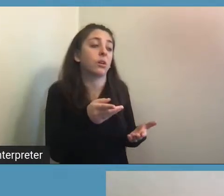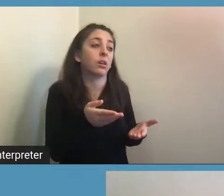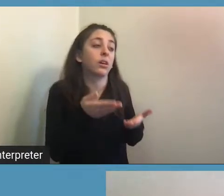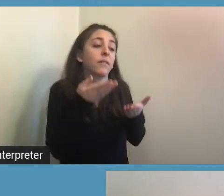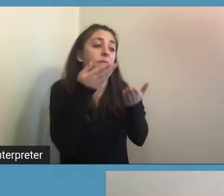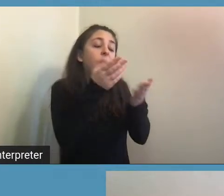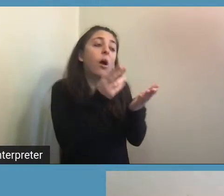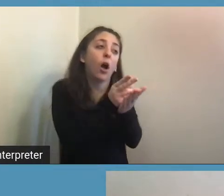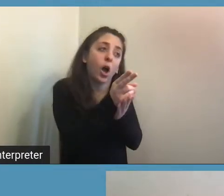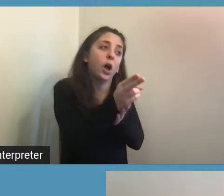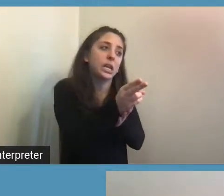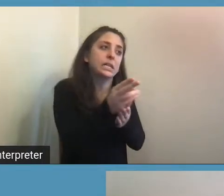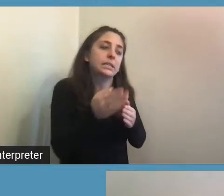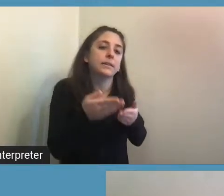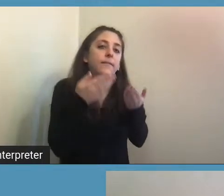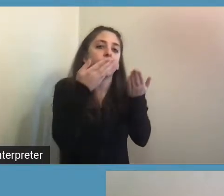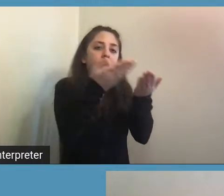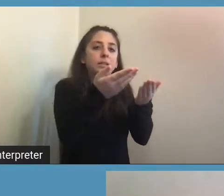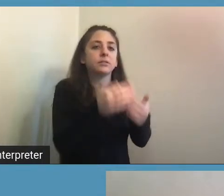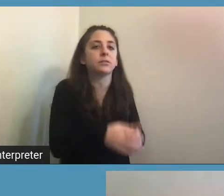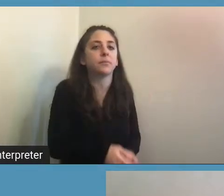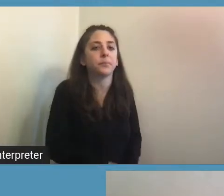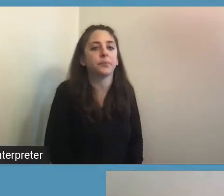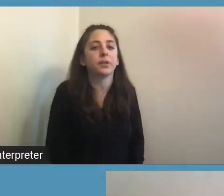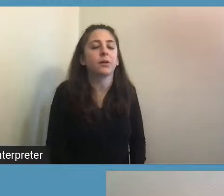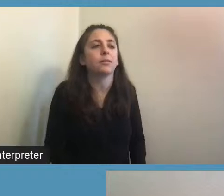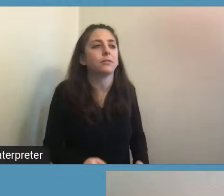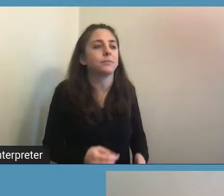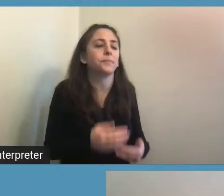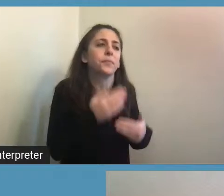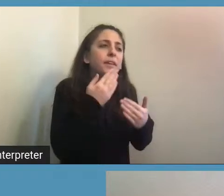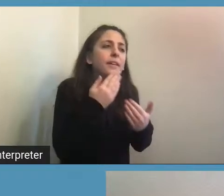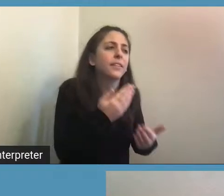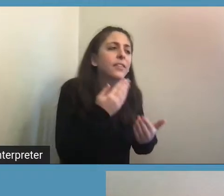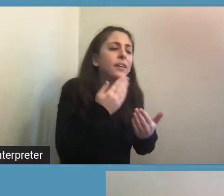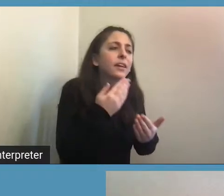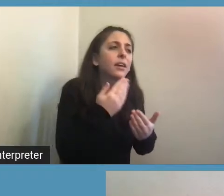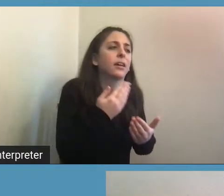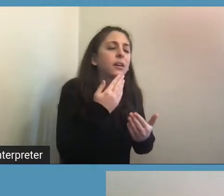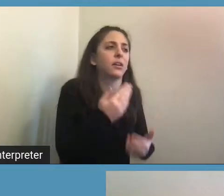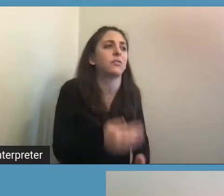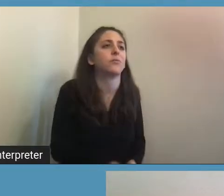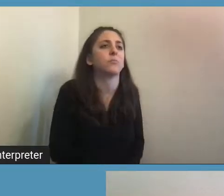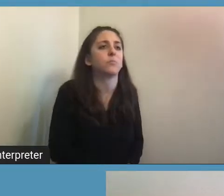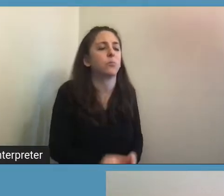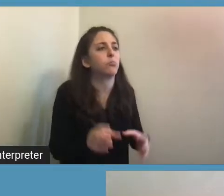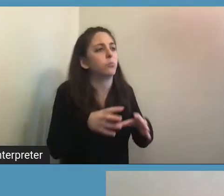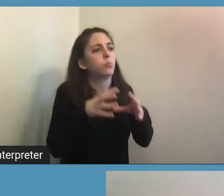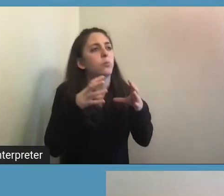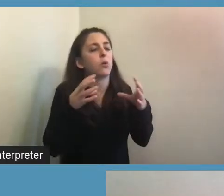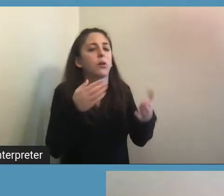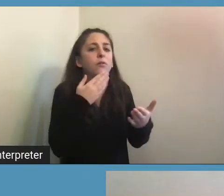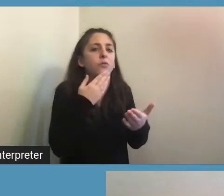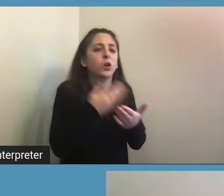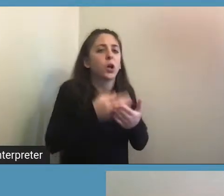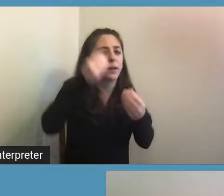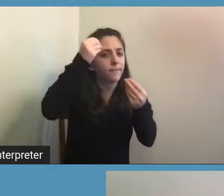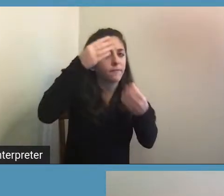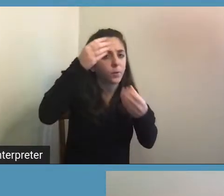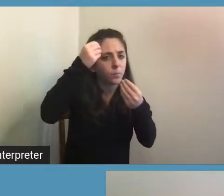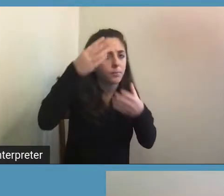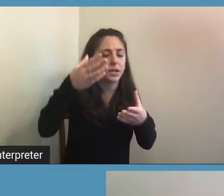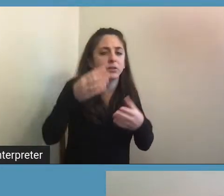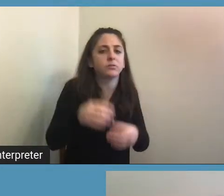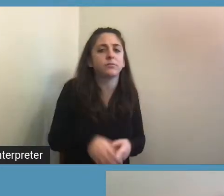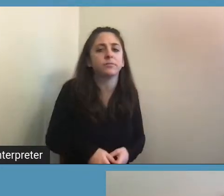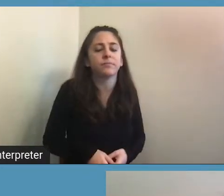doing that right now. So thank you so much, Jessica. So many great takeaways from this presentation for everybody out there working on social